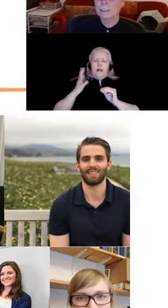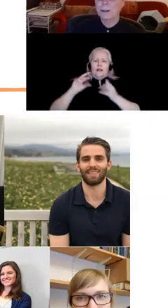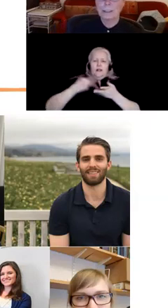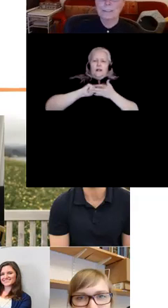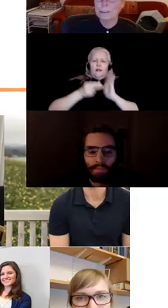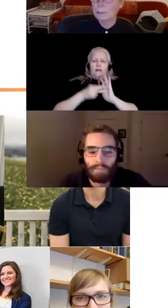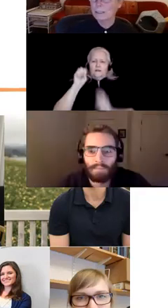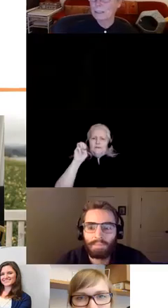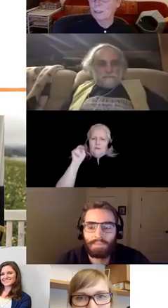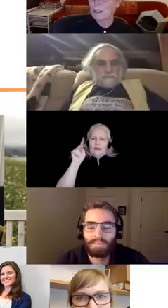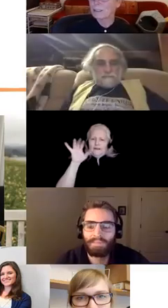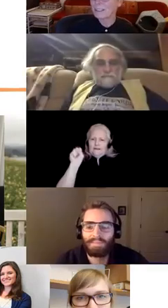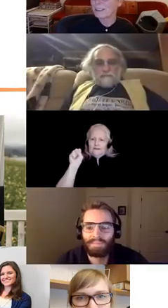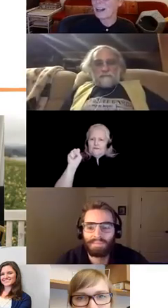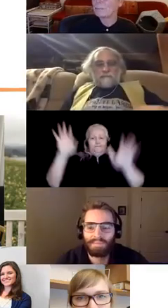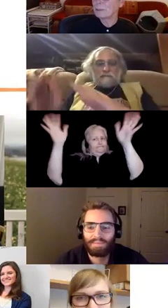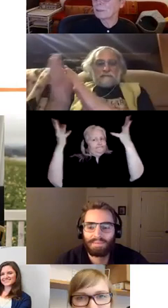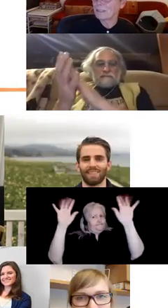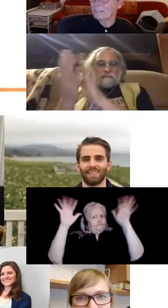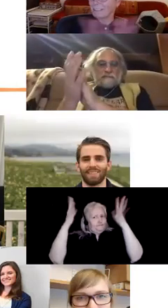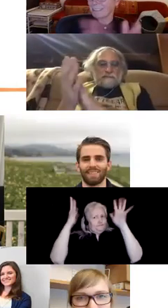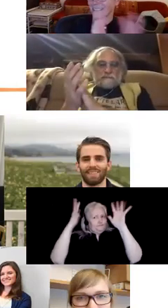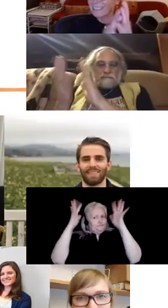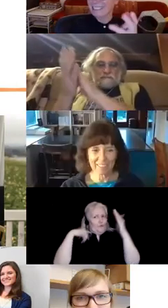to all of you. Can we all unmute?